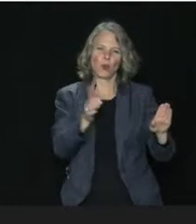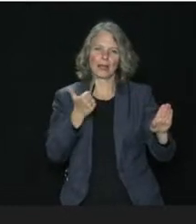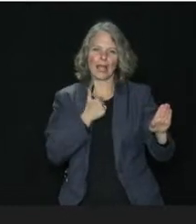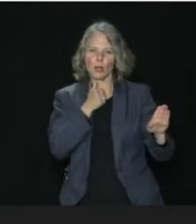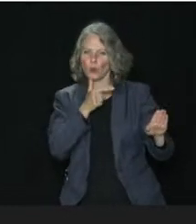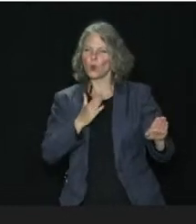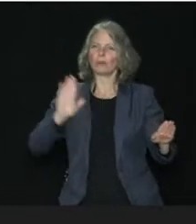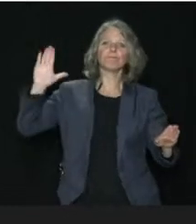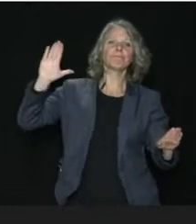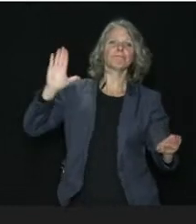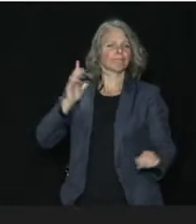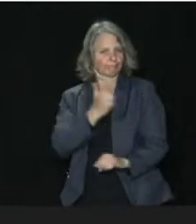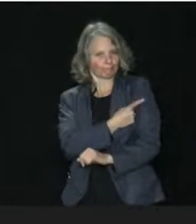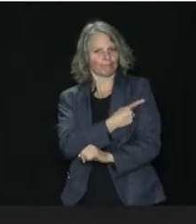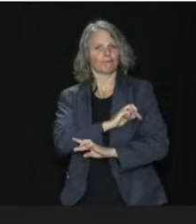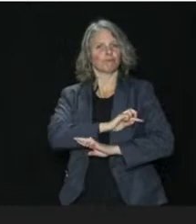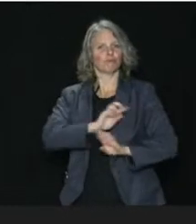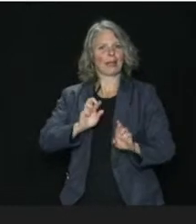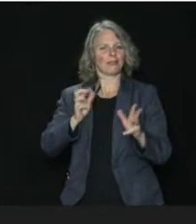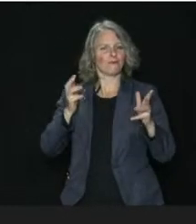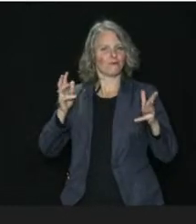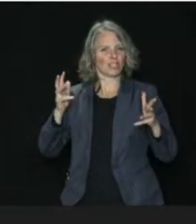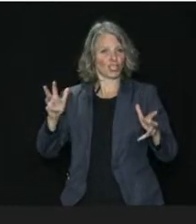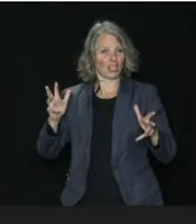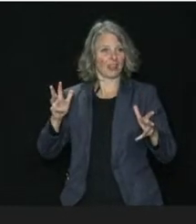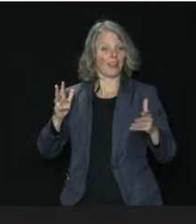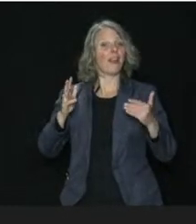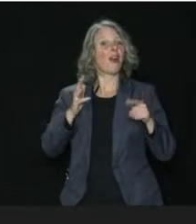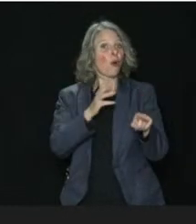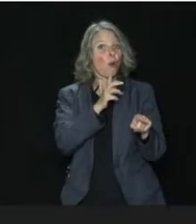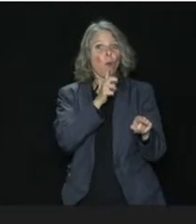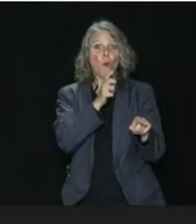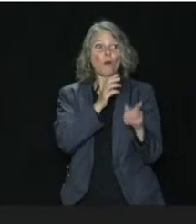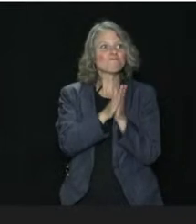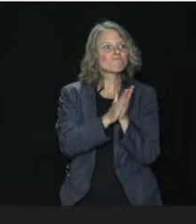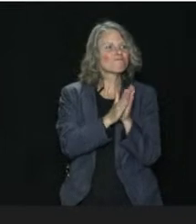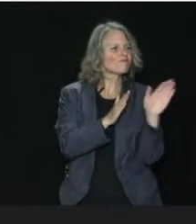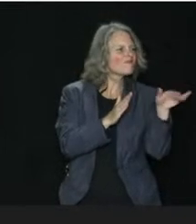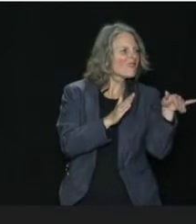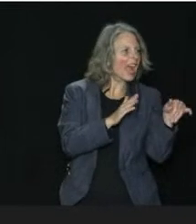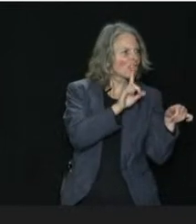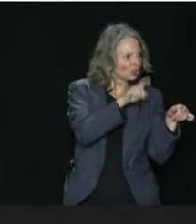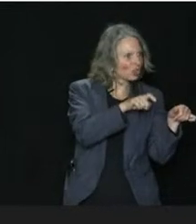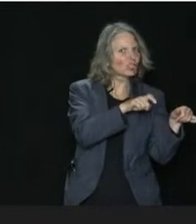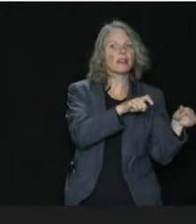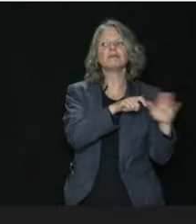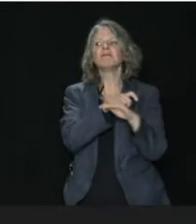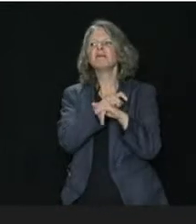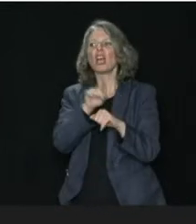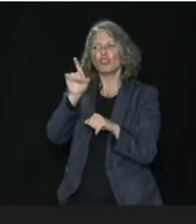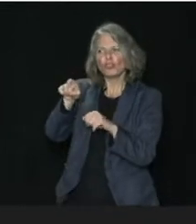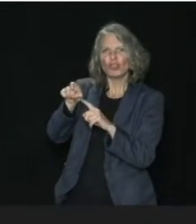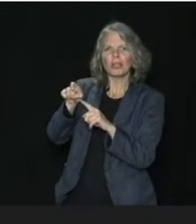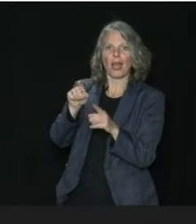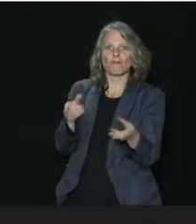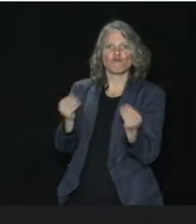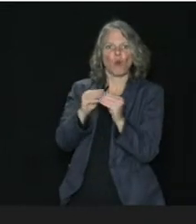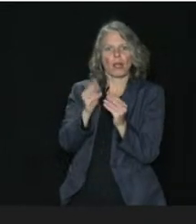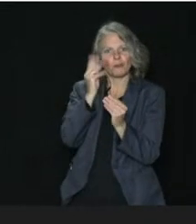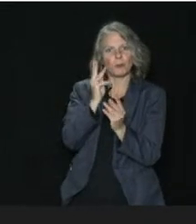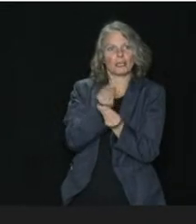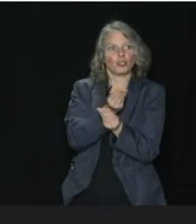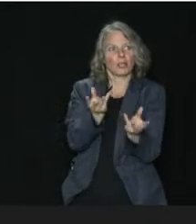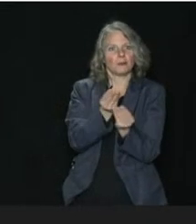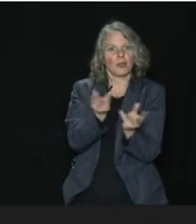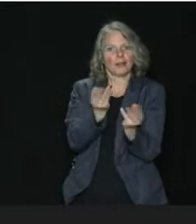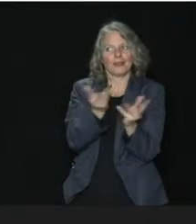been stepping up to get vaccinated, and the many among them who are actively helping others by sharing credible information and